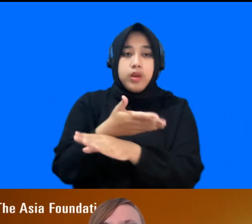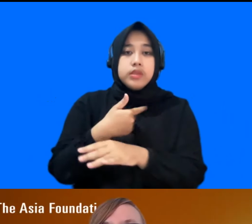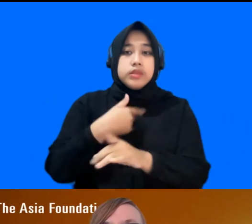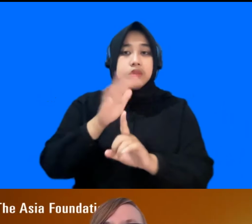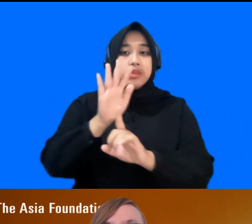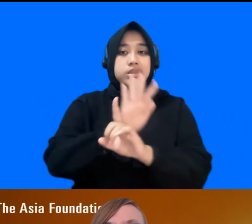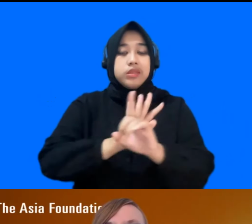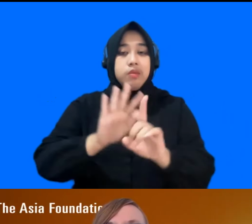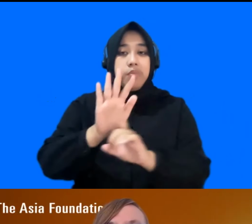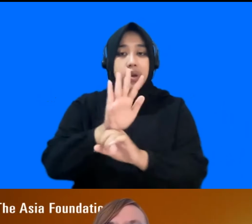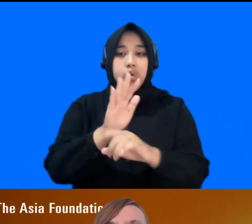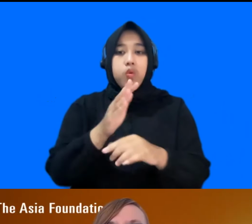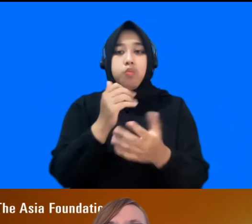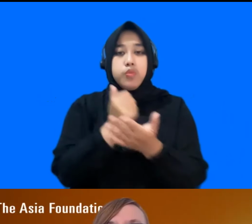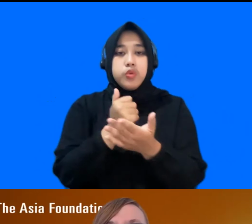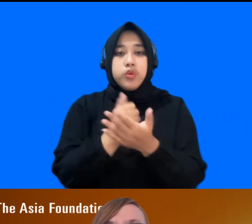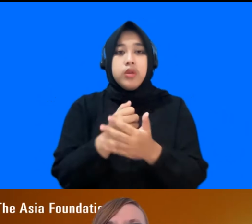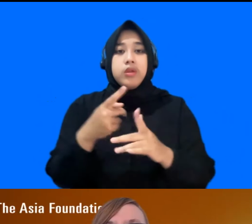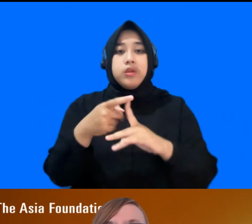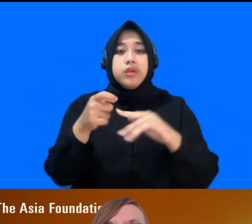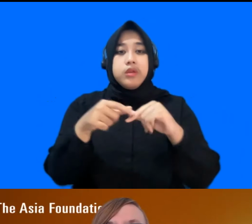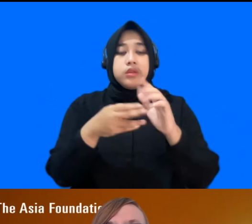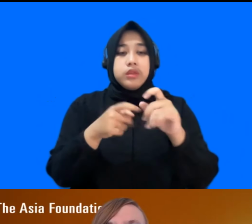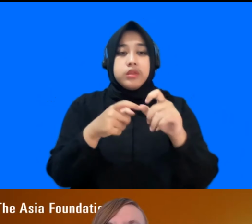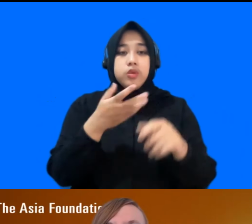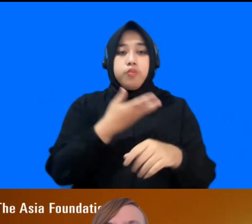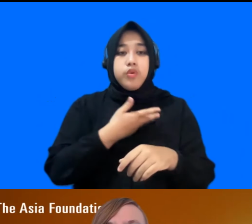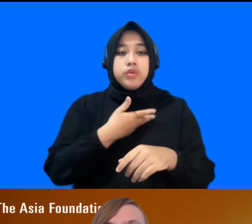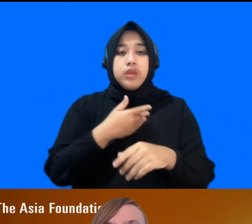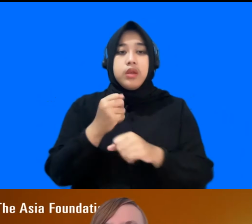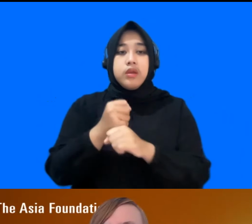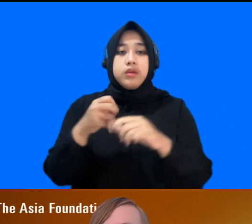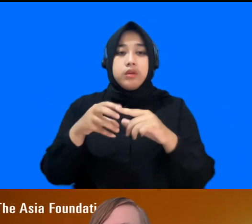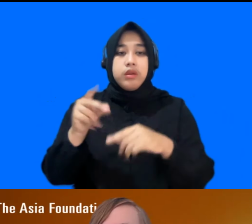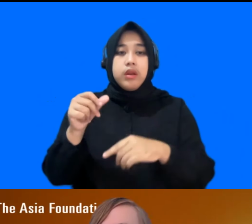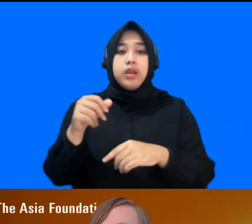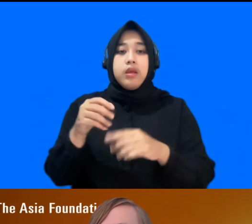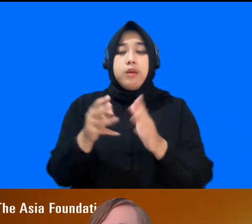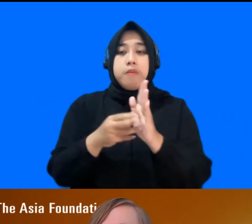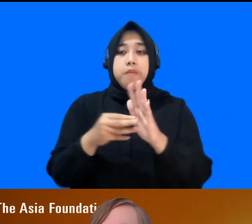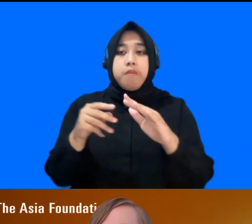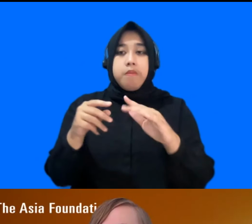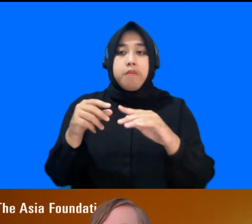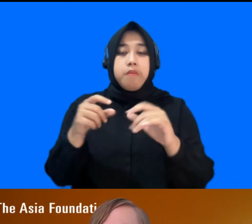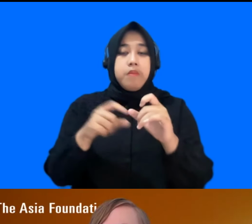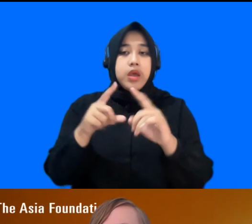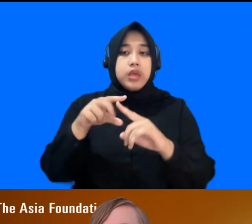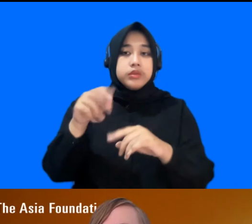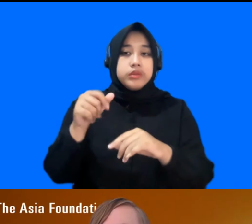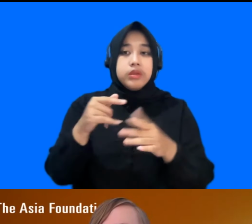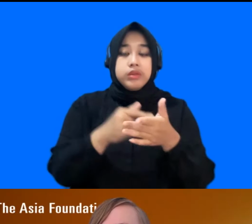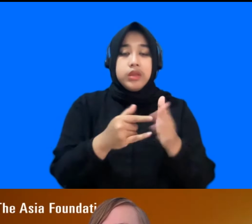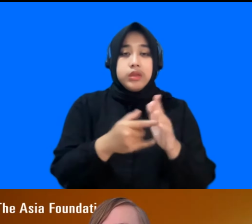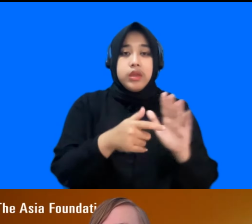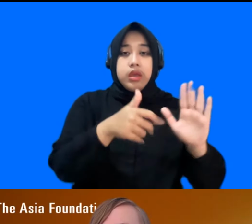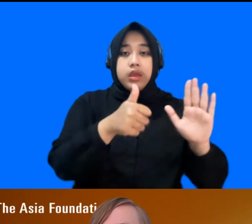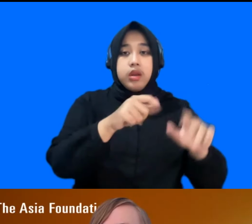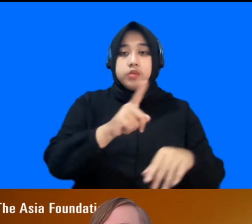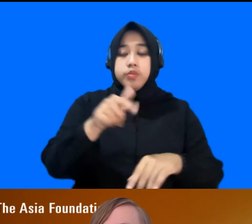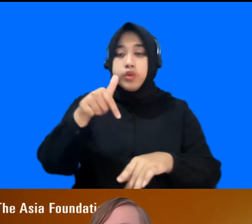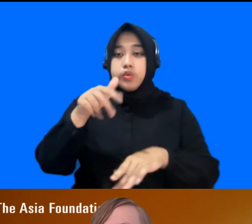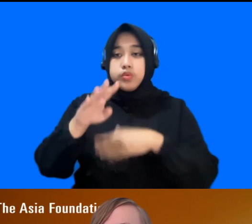engineering degree, I've worked for the past 6 or 7 years in a very holistic environment. When I started